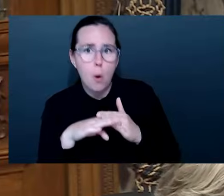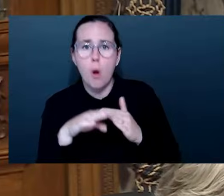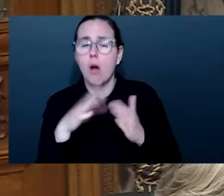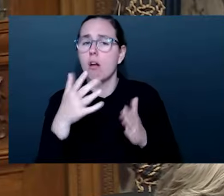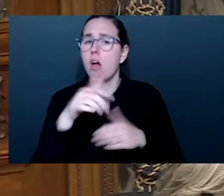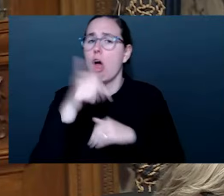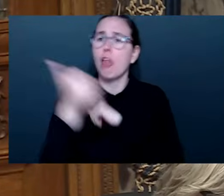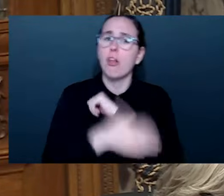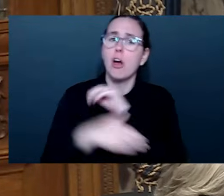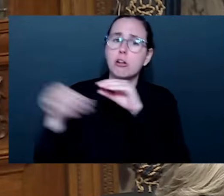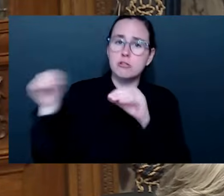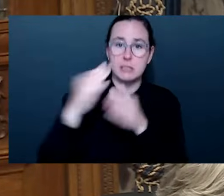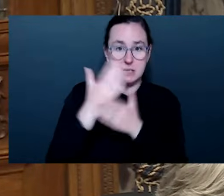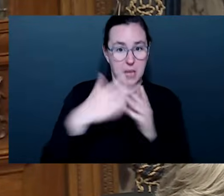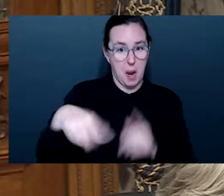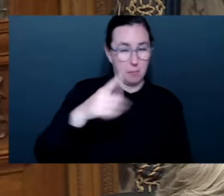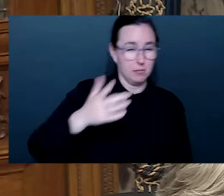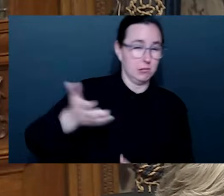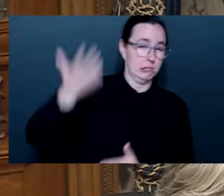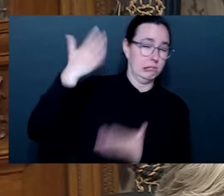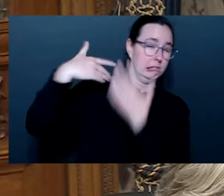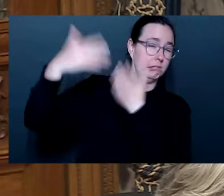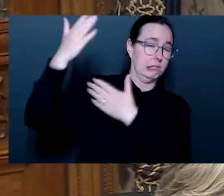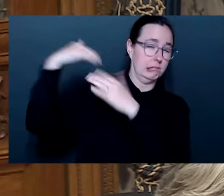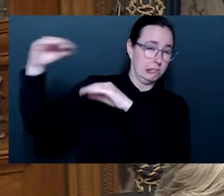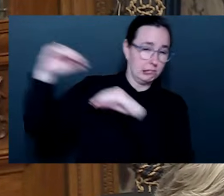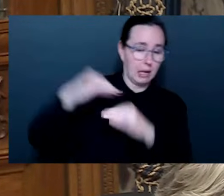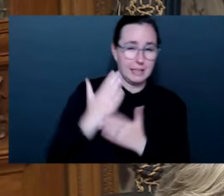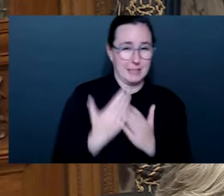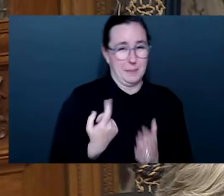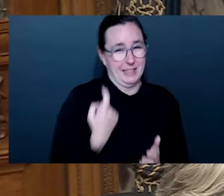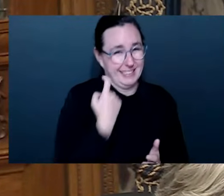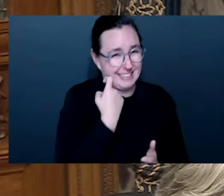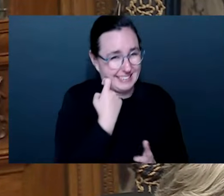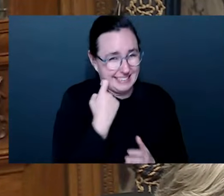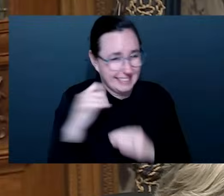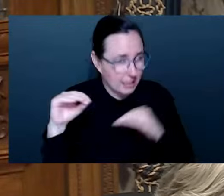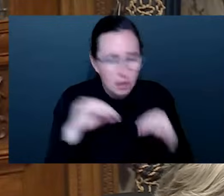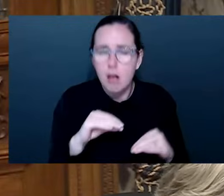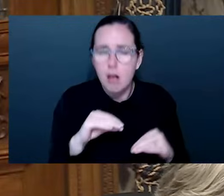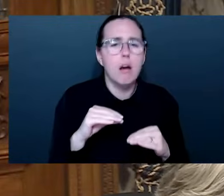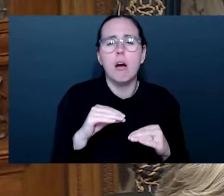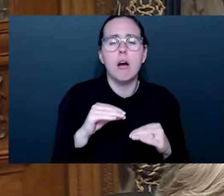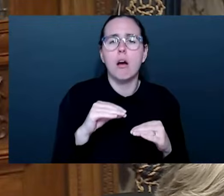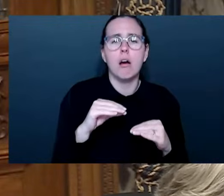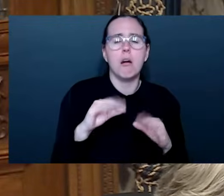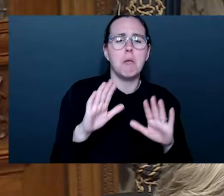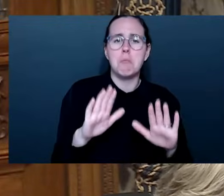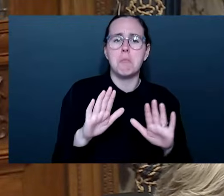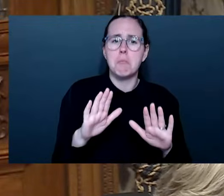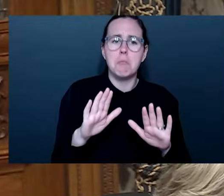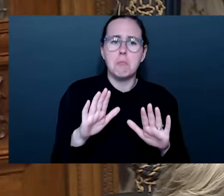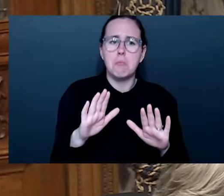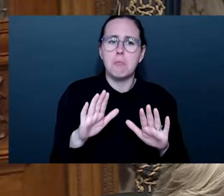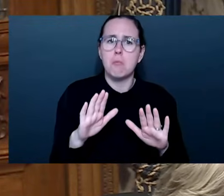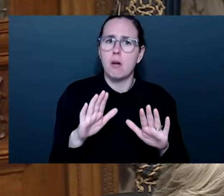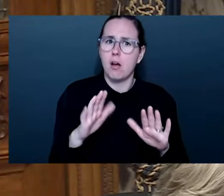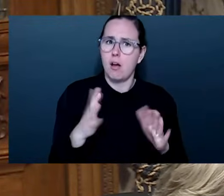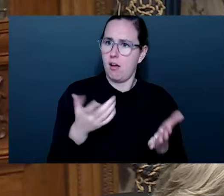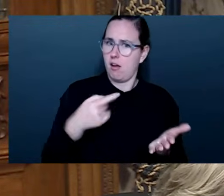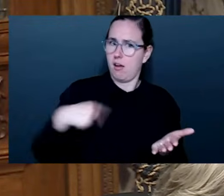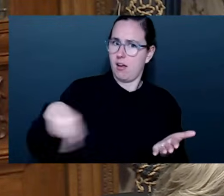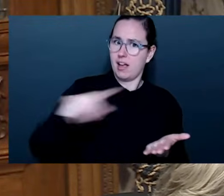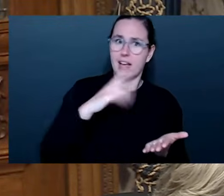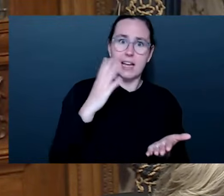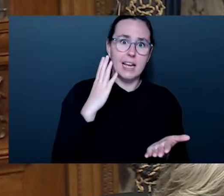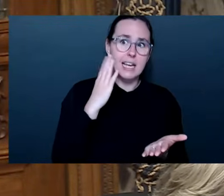this House is the result of someone boarding a plane, a train, or a boat and setting out for new horizons. As I walk